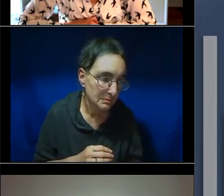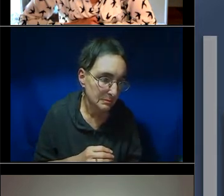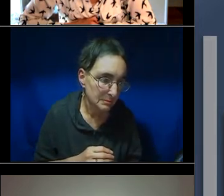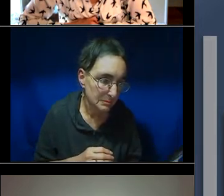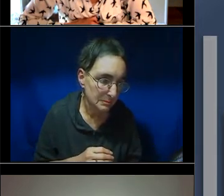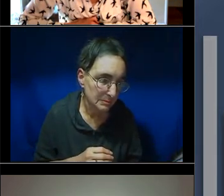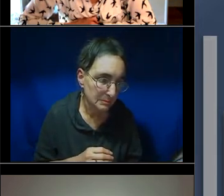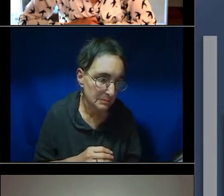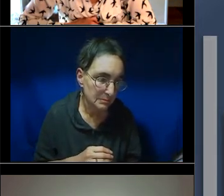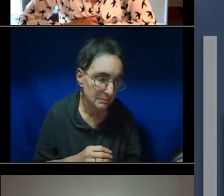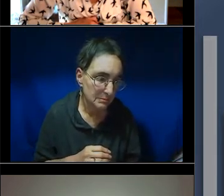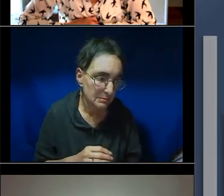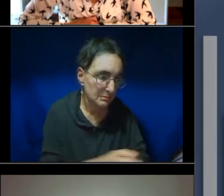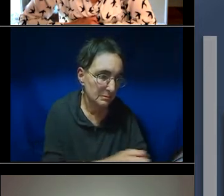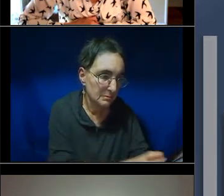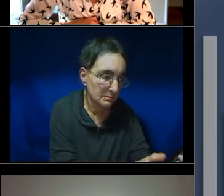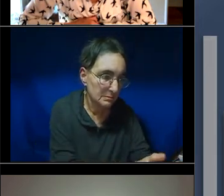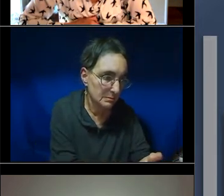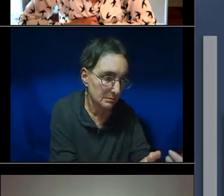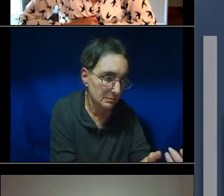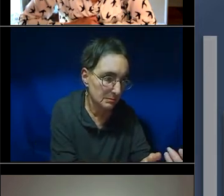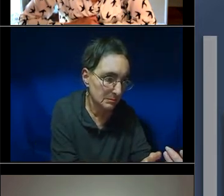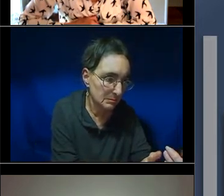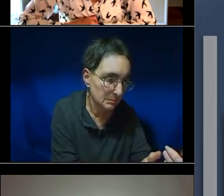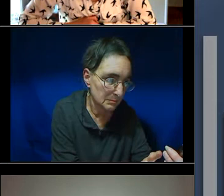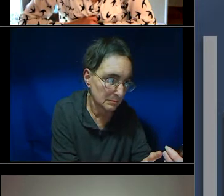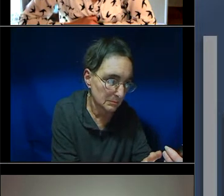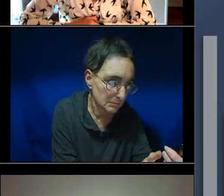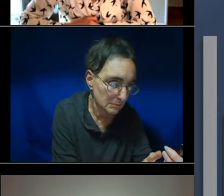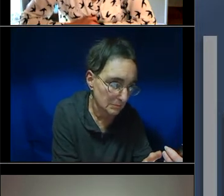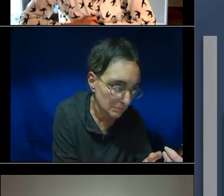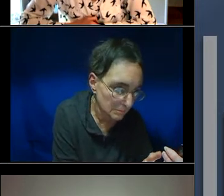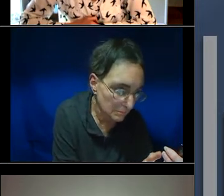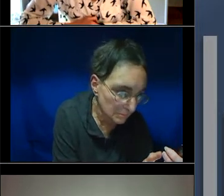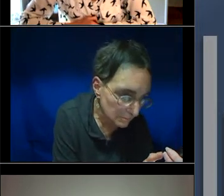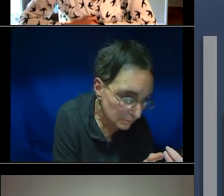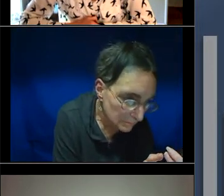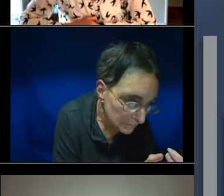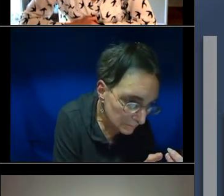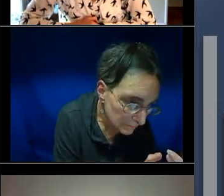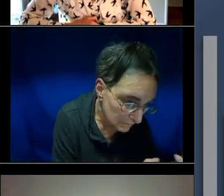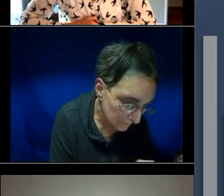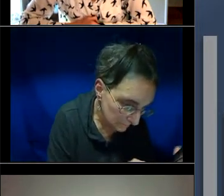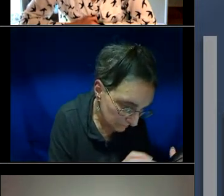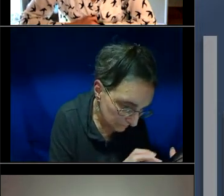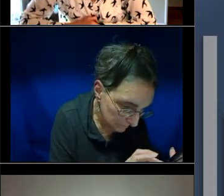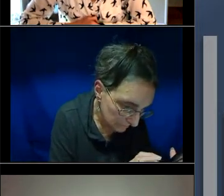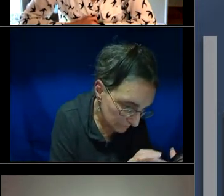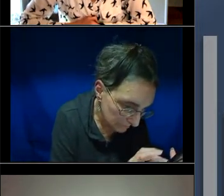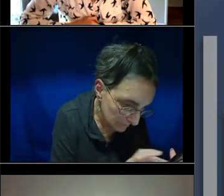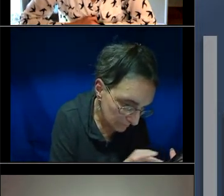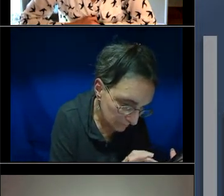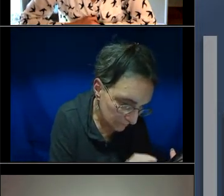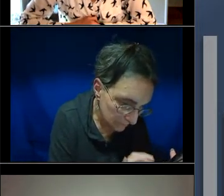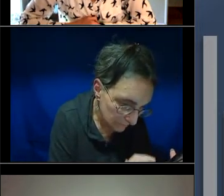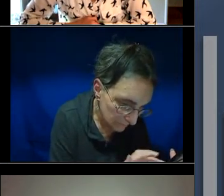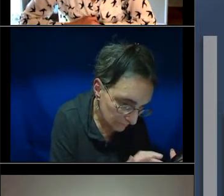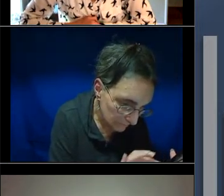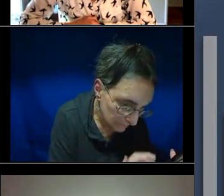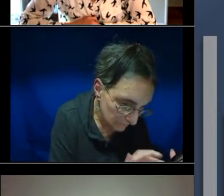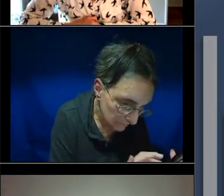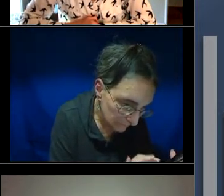under constant threat of placement and eviction at Caltrans for years and years and years. And many of us have lived